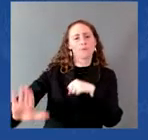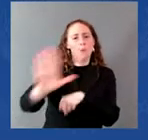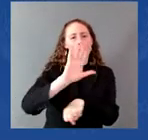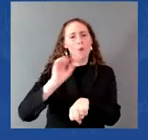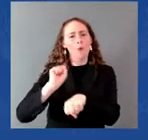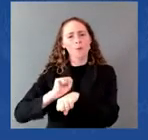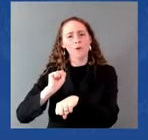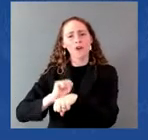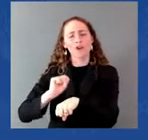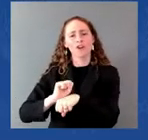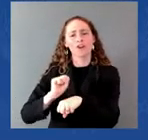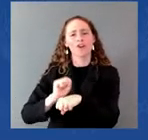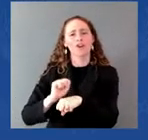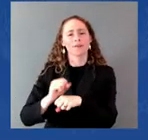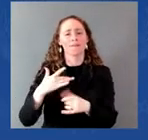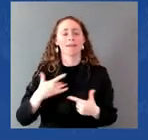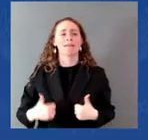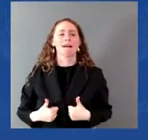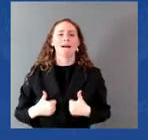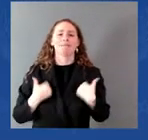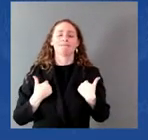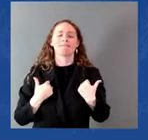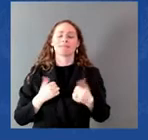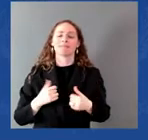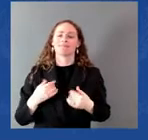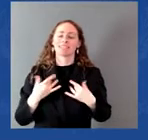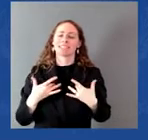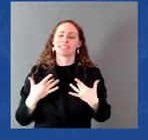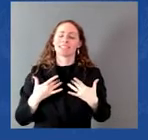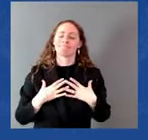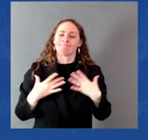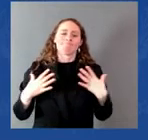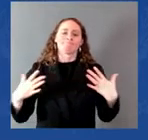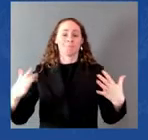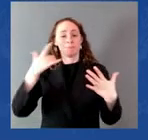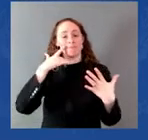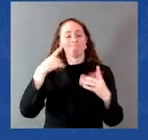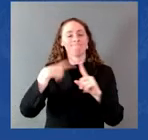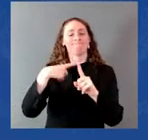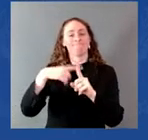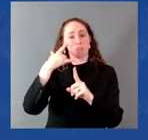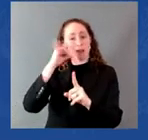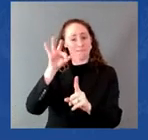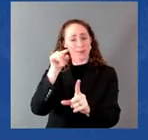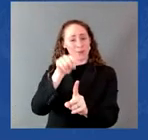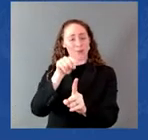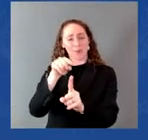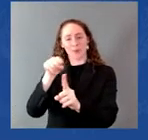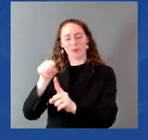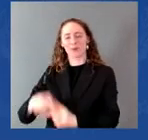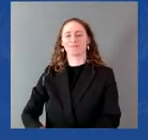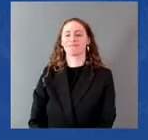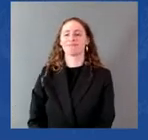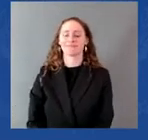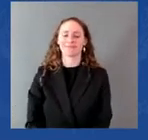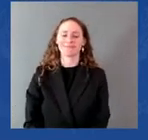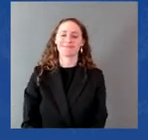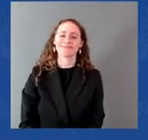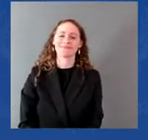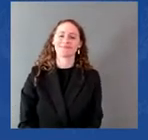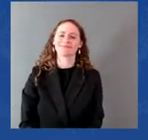over 27 times, I think, and going to these war zones, be up in the Konar Valley, and you'd hear your music being